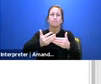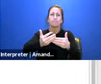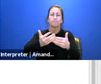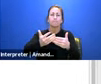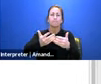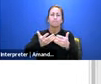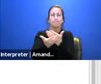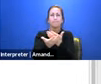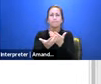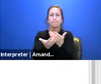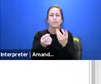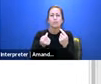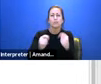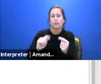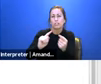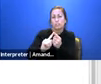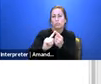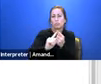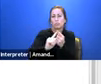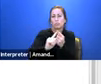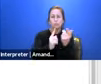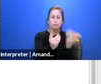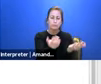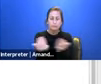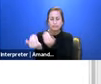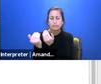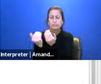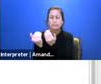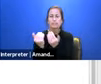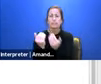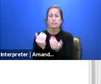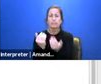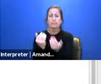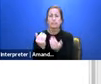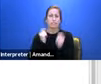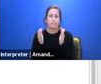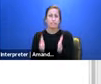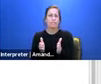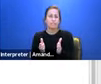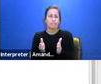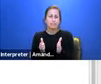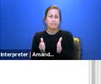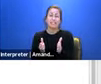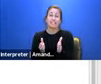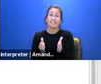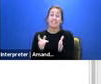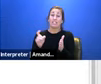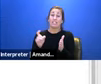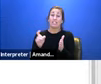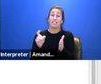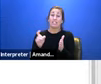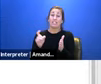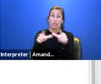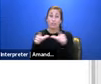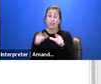trustees around various sites around the district because we need a location for a campus and we also need